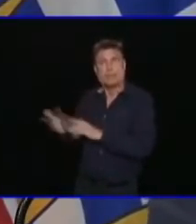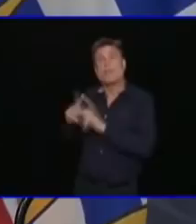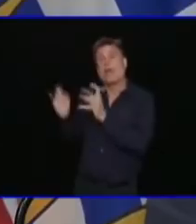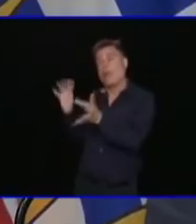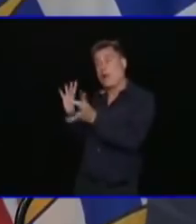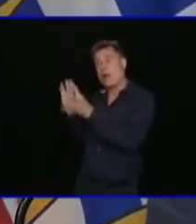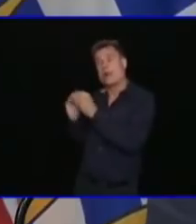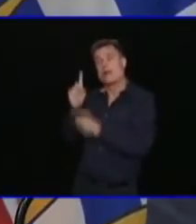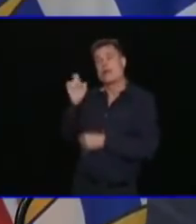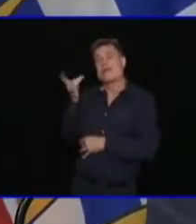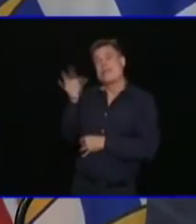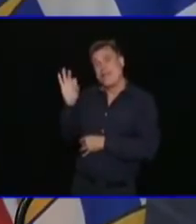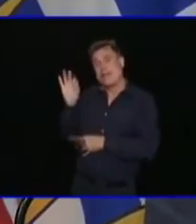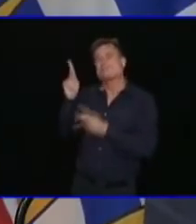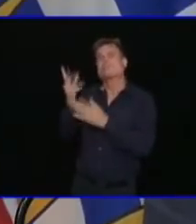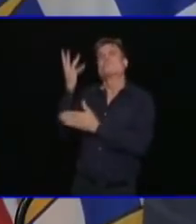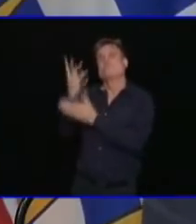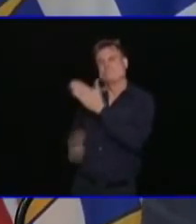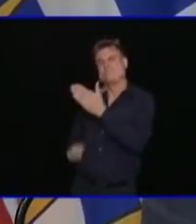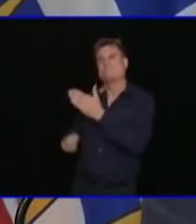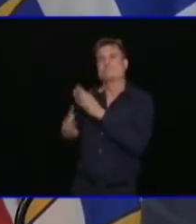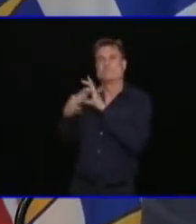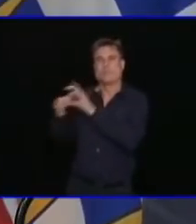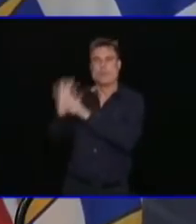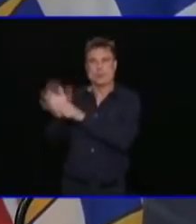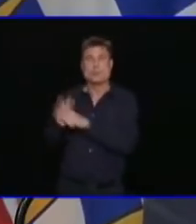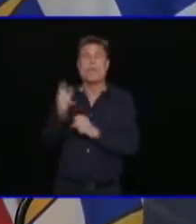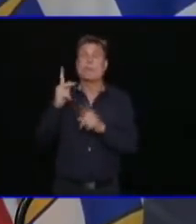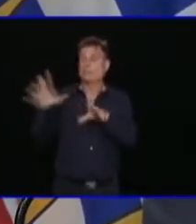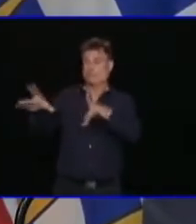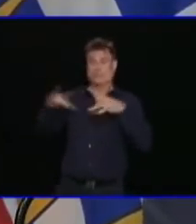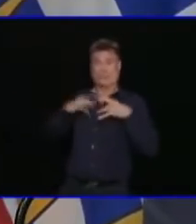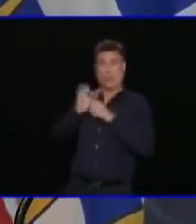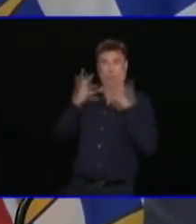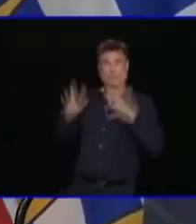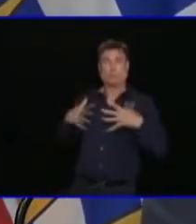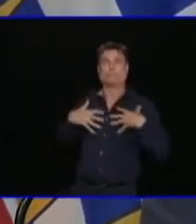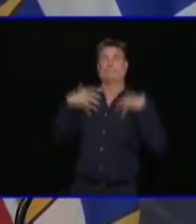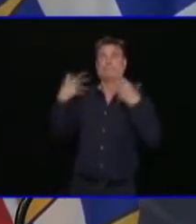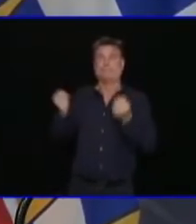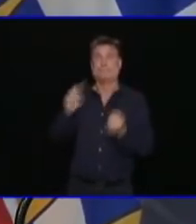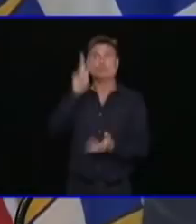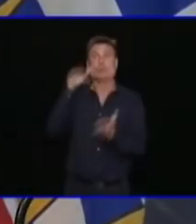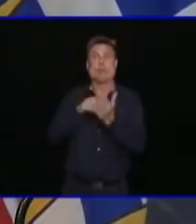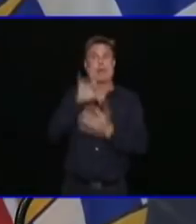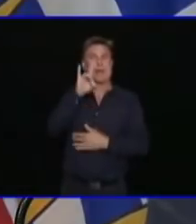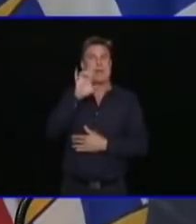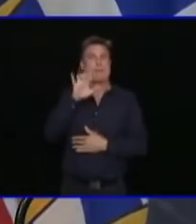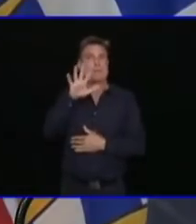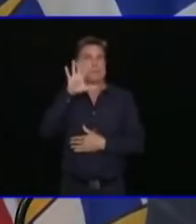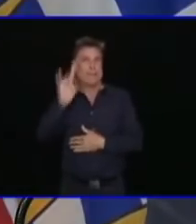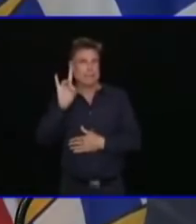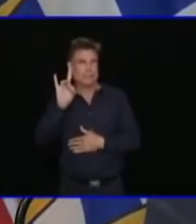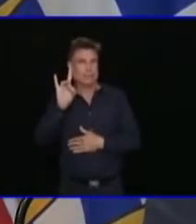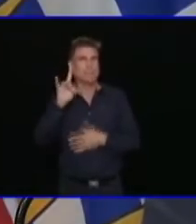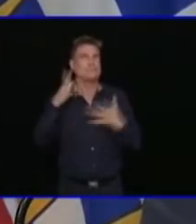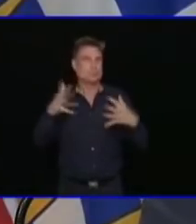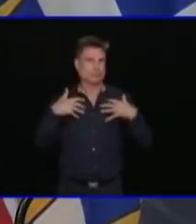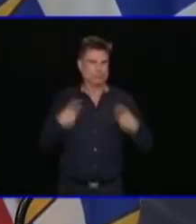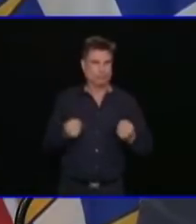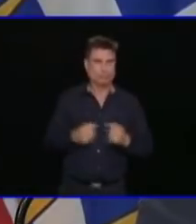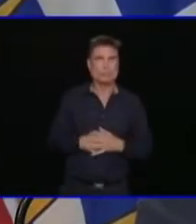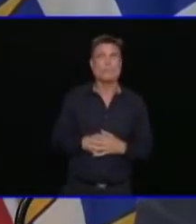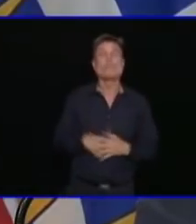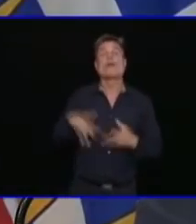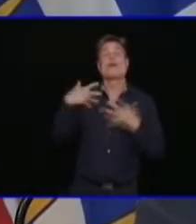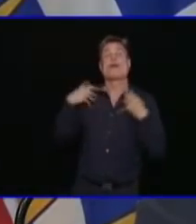to have 3 active outbreaks in our healthcare system, 1 in long-term care and 2 in acute care. That brings